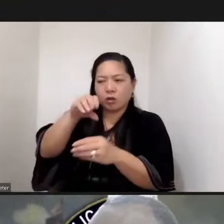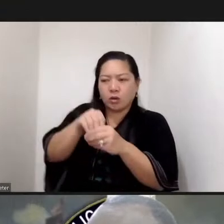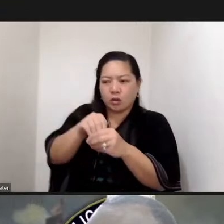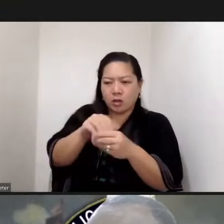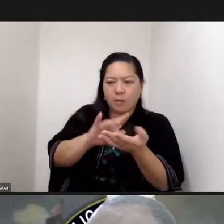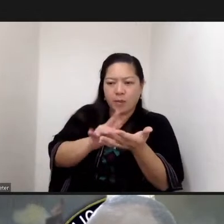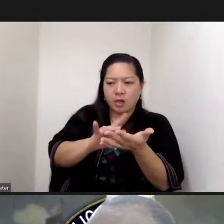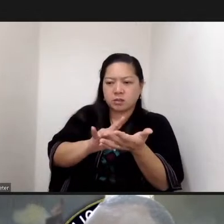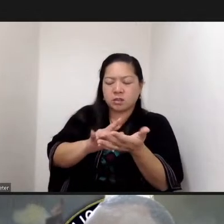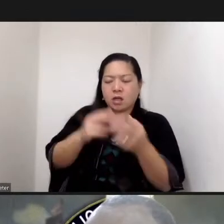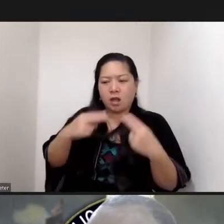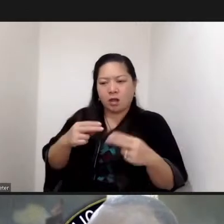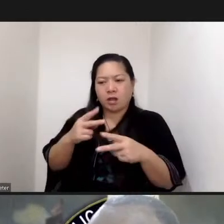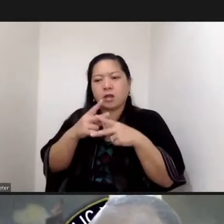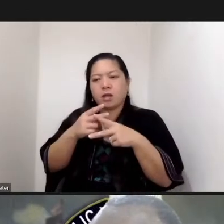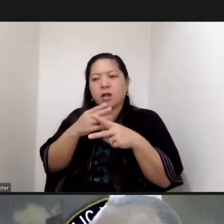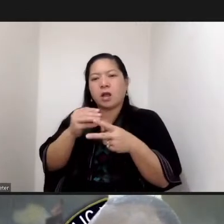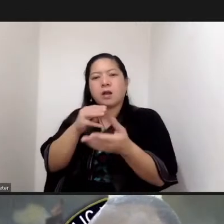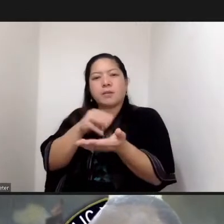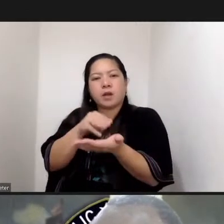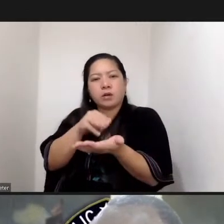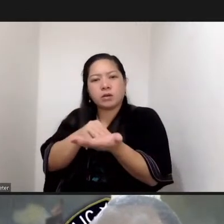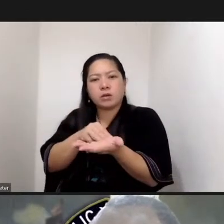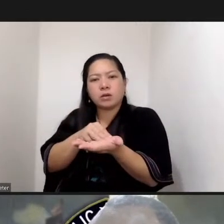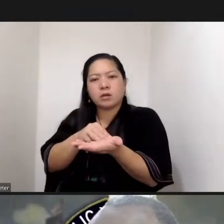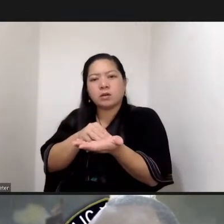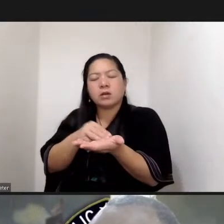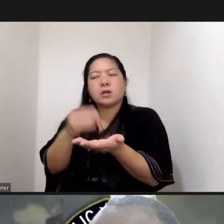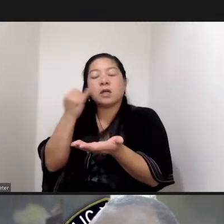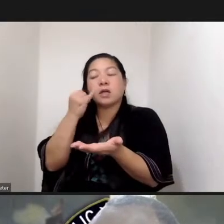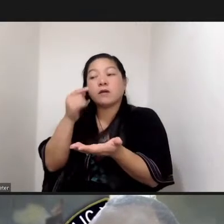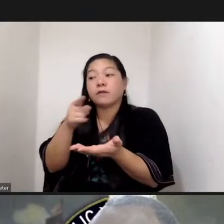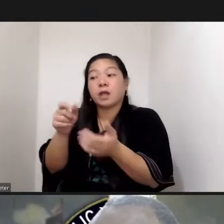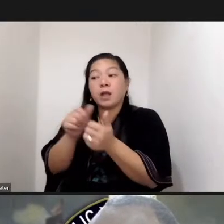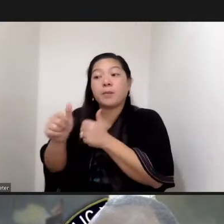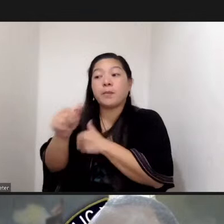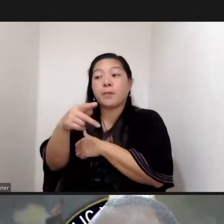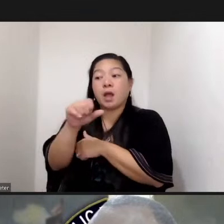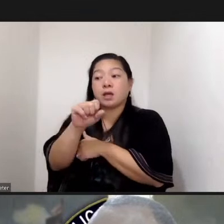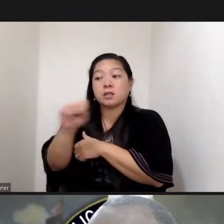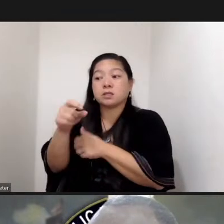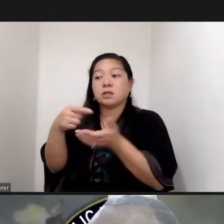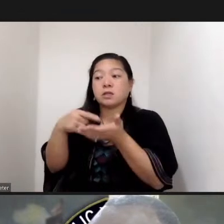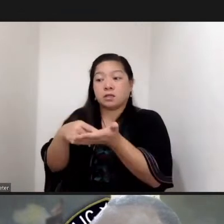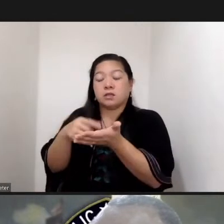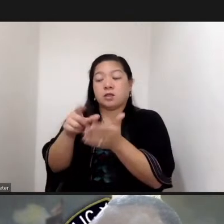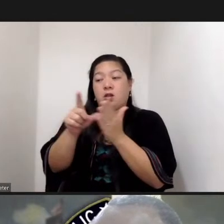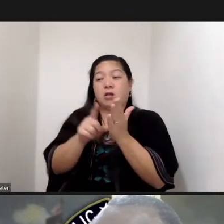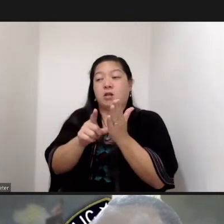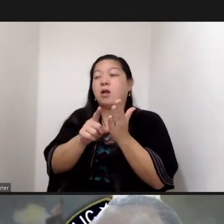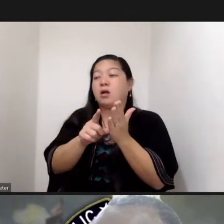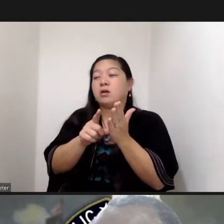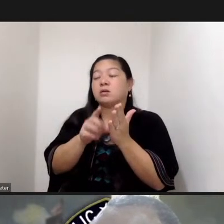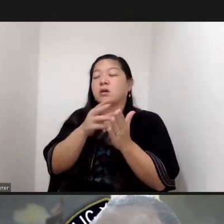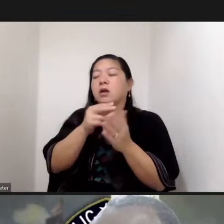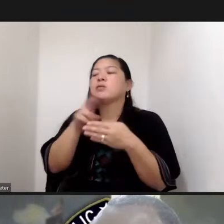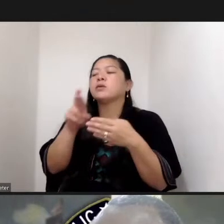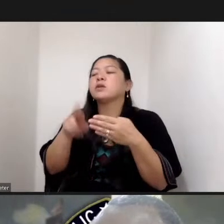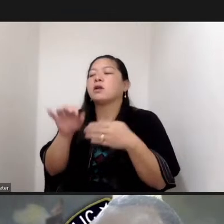healthcare, and medical. If they pass this law, and as a result of